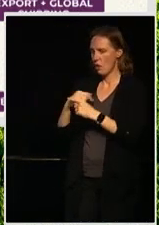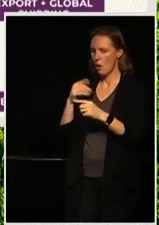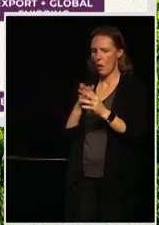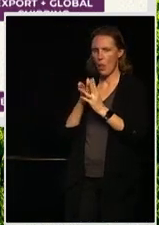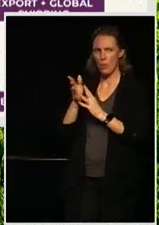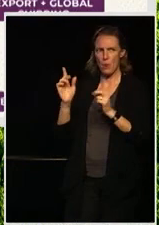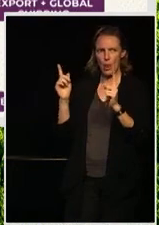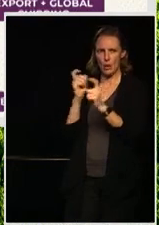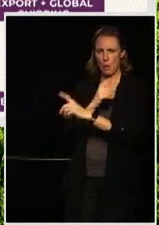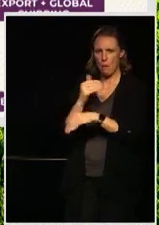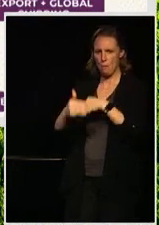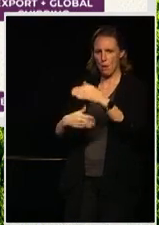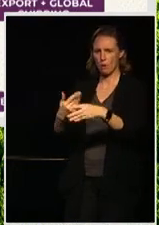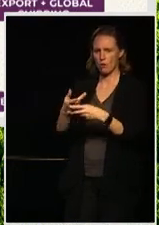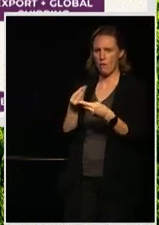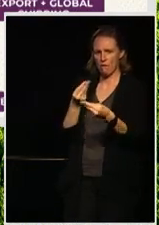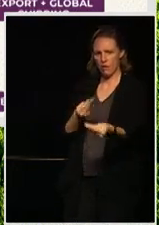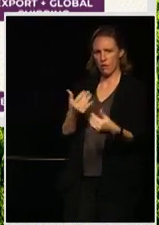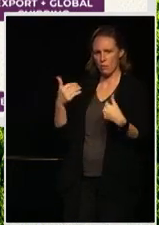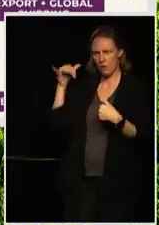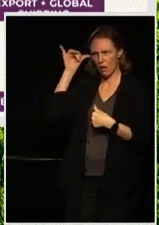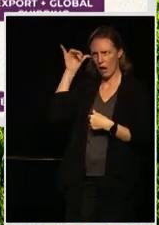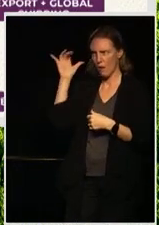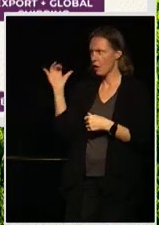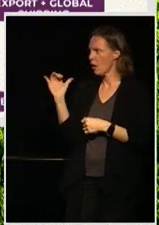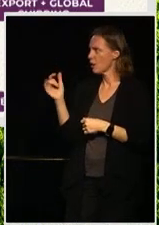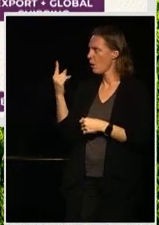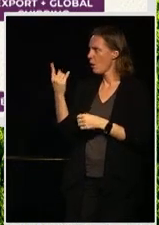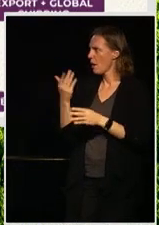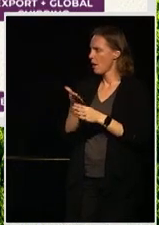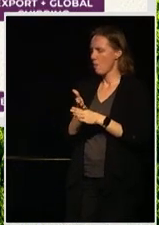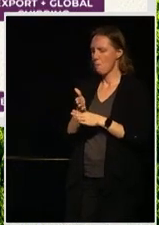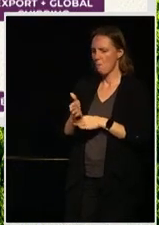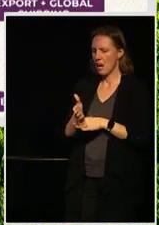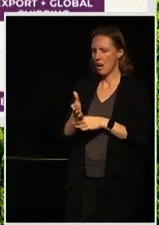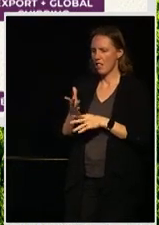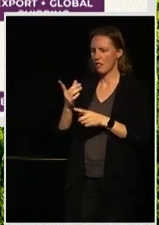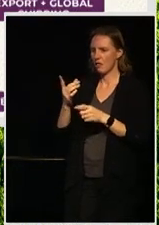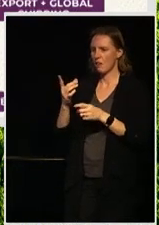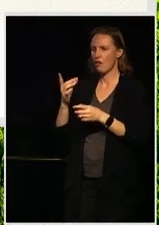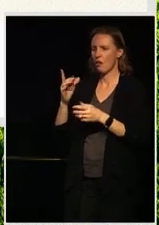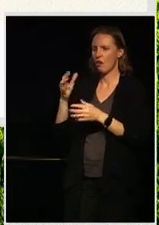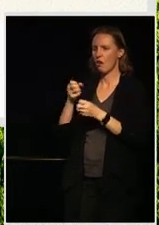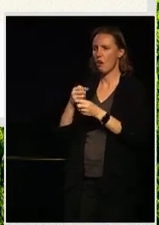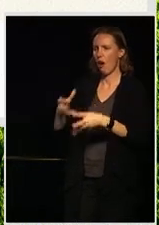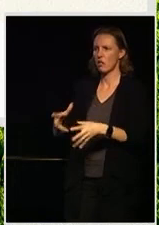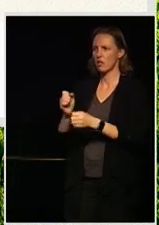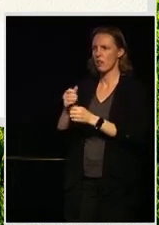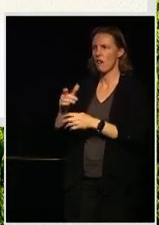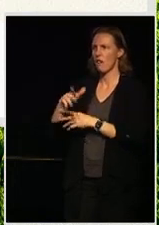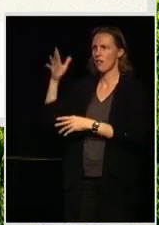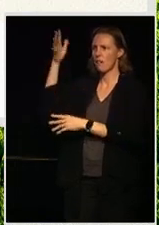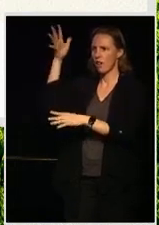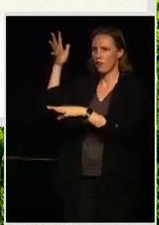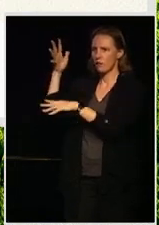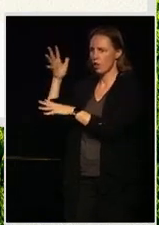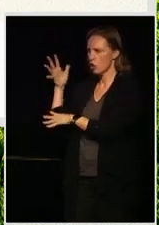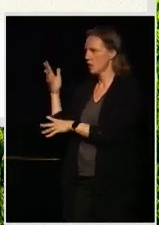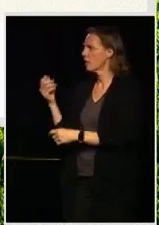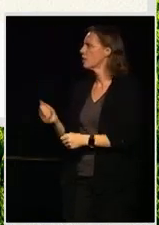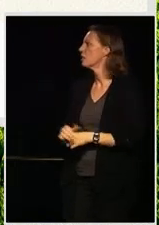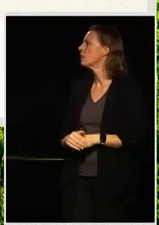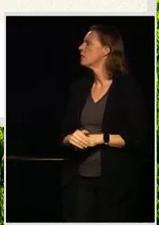to feed to the cow, and also it's one of the main causes of deforestation. In Clean Label